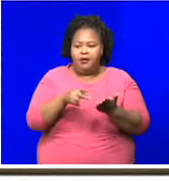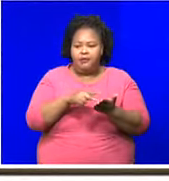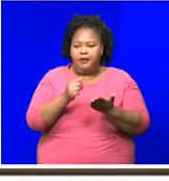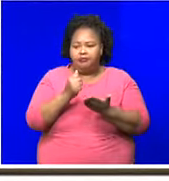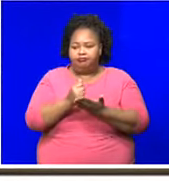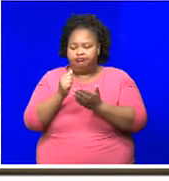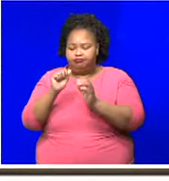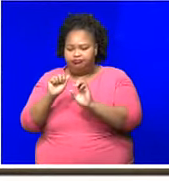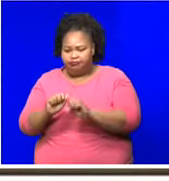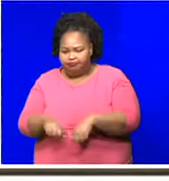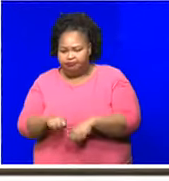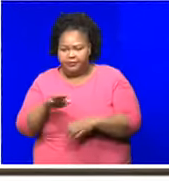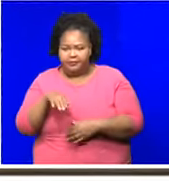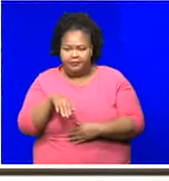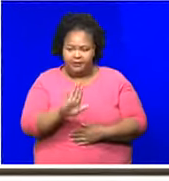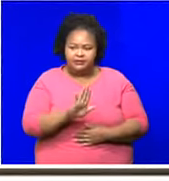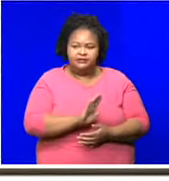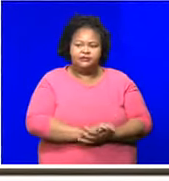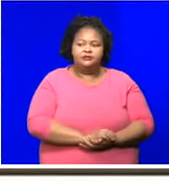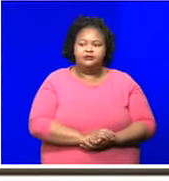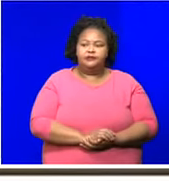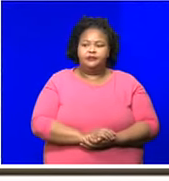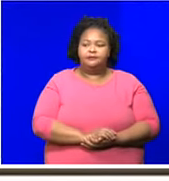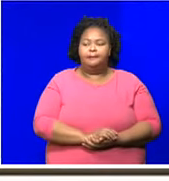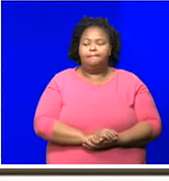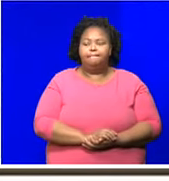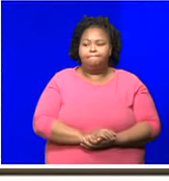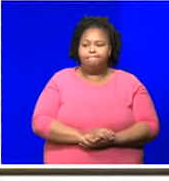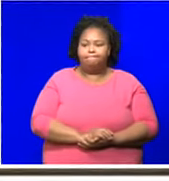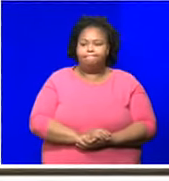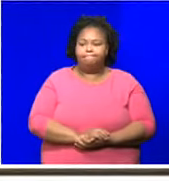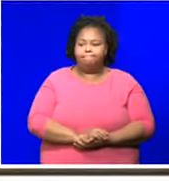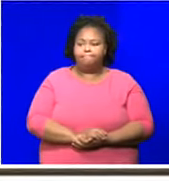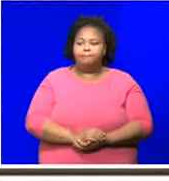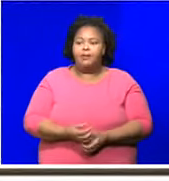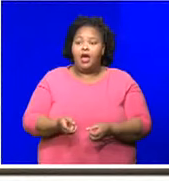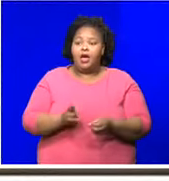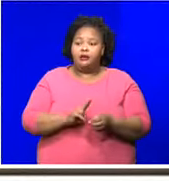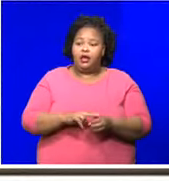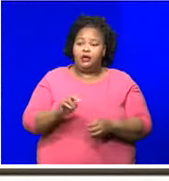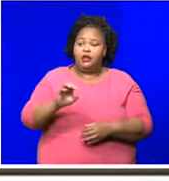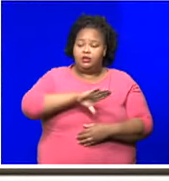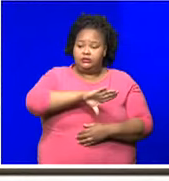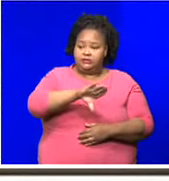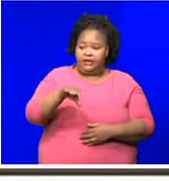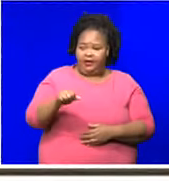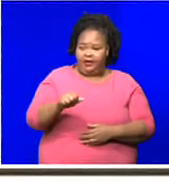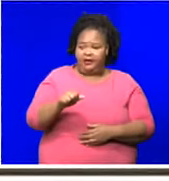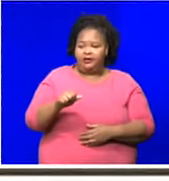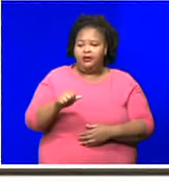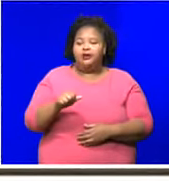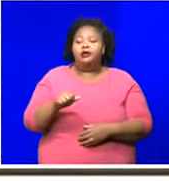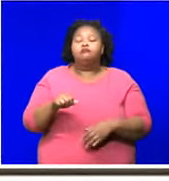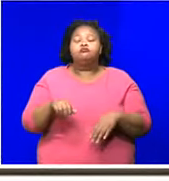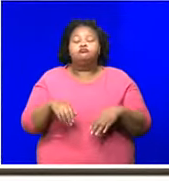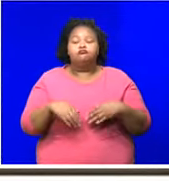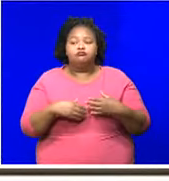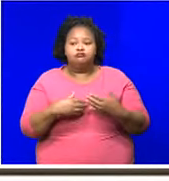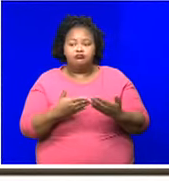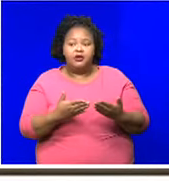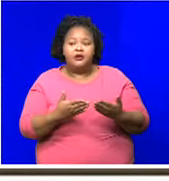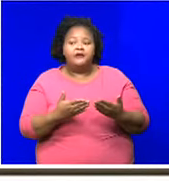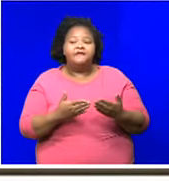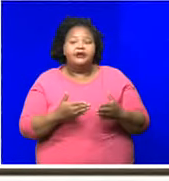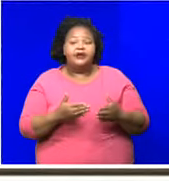to incorporate the principles and standards agreed to in the SADC model payment law. As well as currently, we